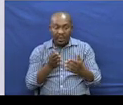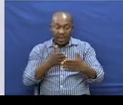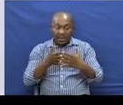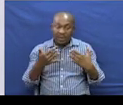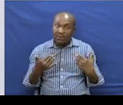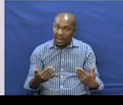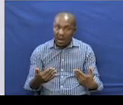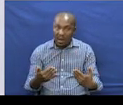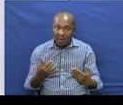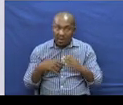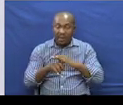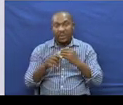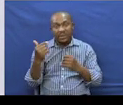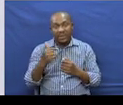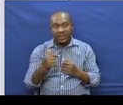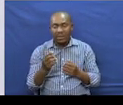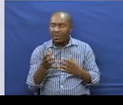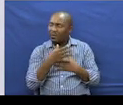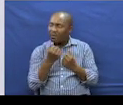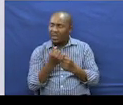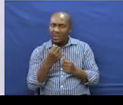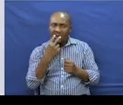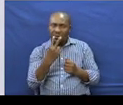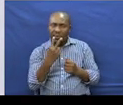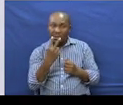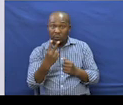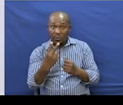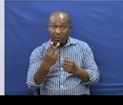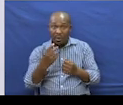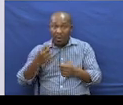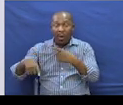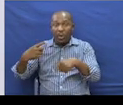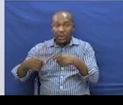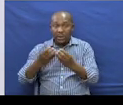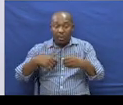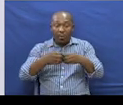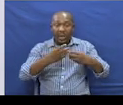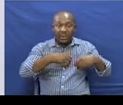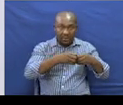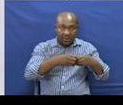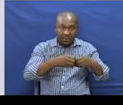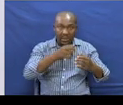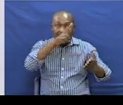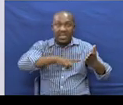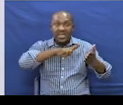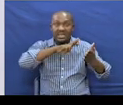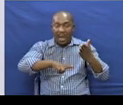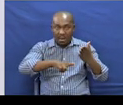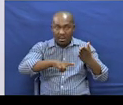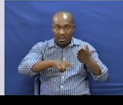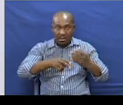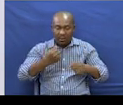Tanzania, we have almost 22 political parties which are registered and carrying out their political activities in Tanzania.